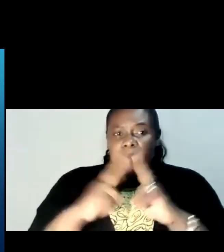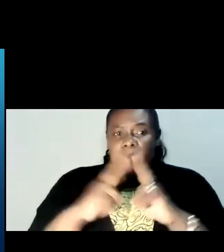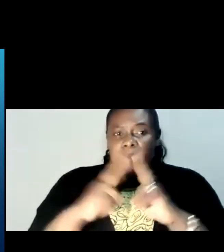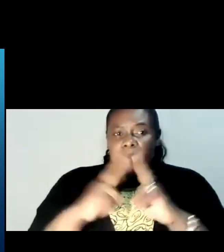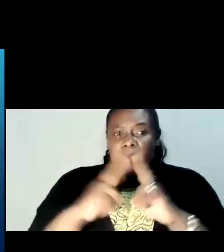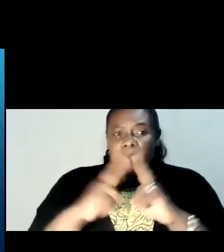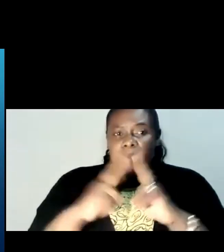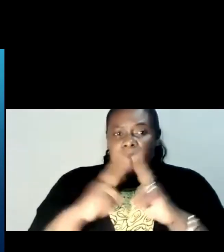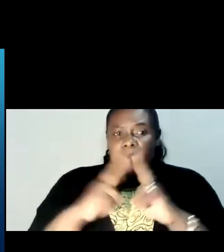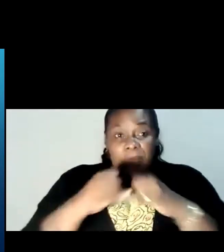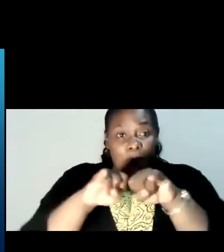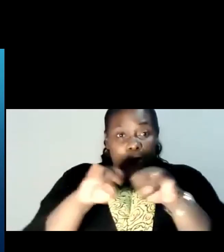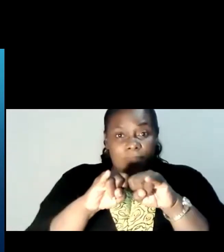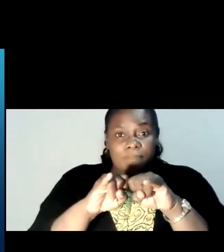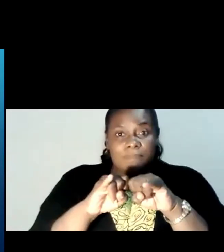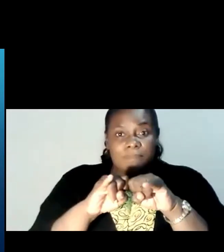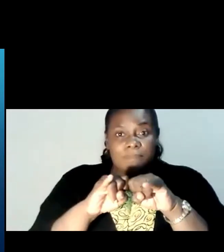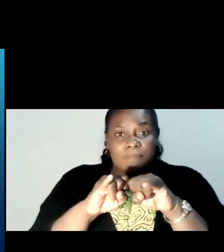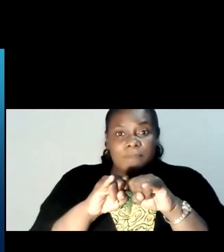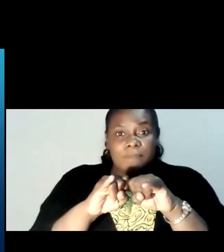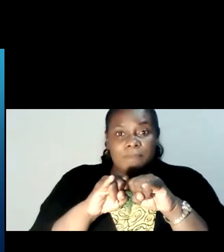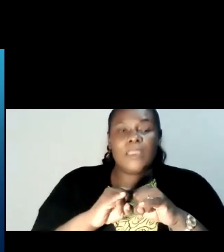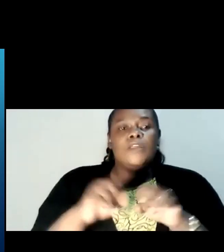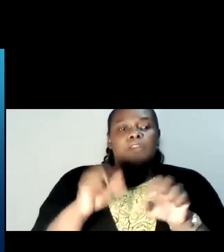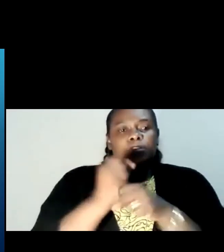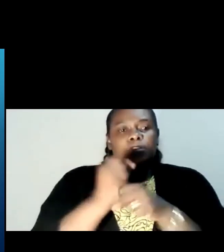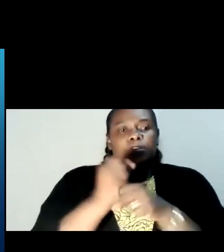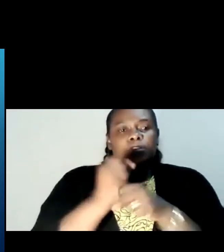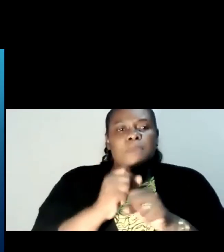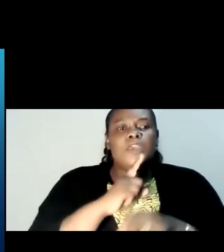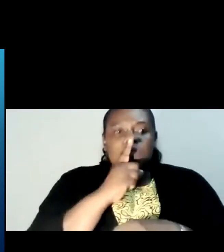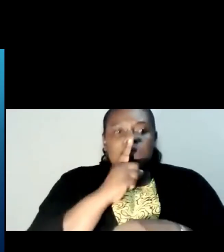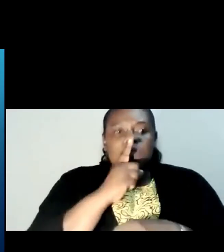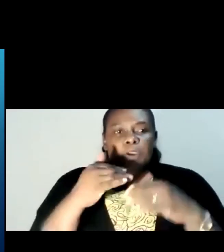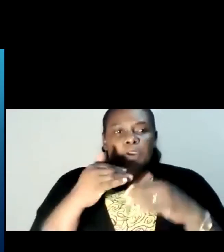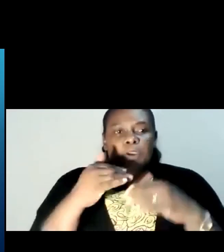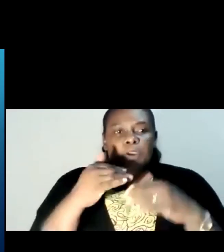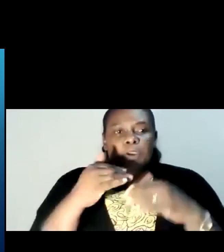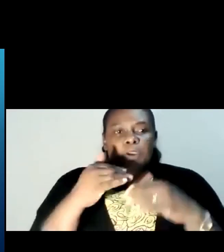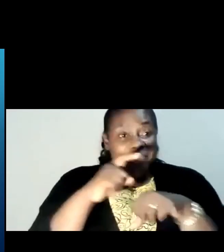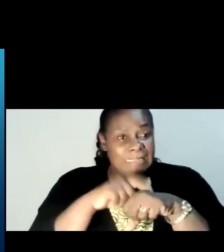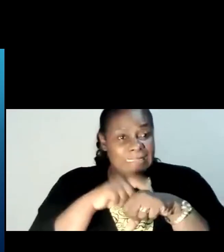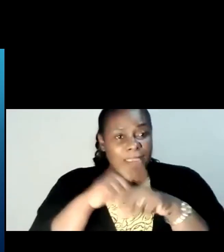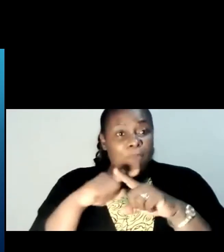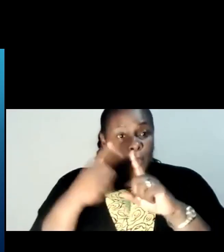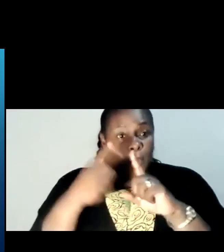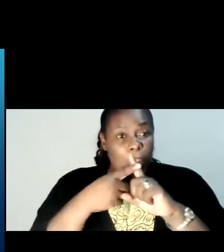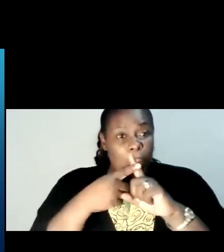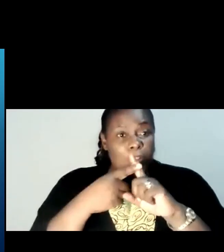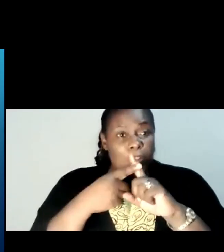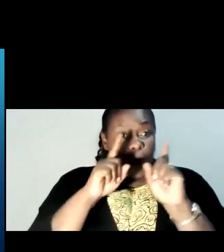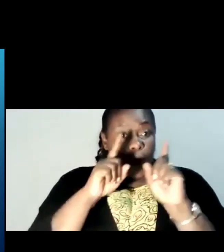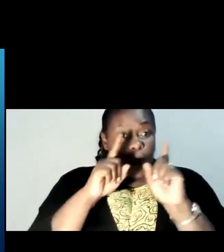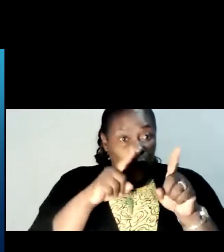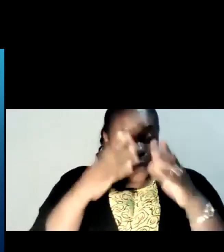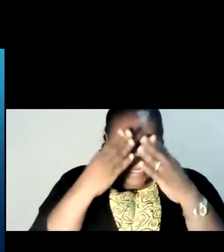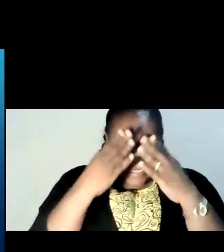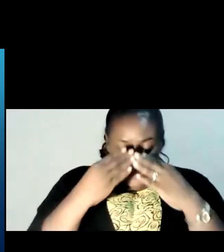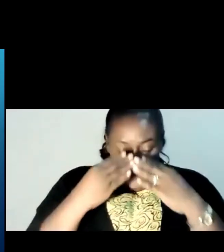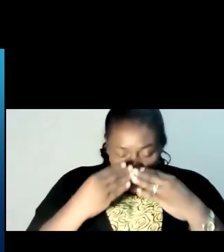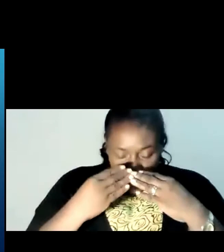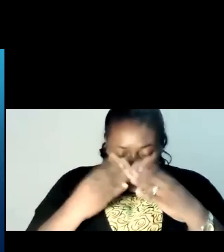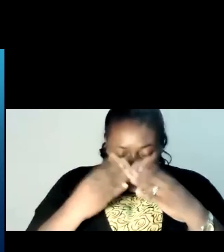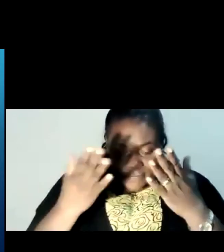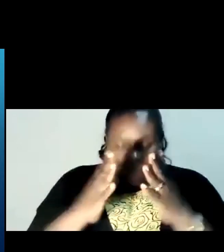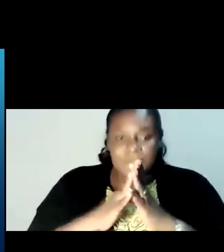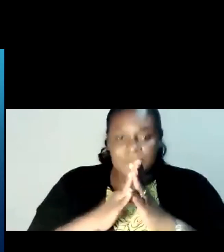to set a period of time to kind of wind down at the end of the day. Just before you go to bed, this can be for about half an hour